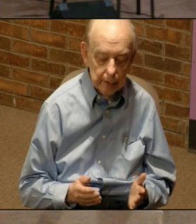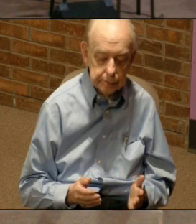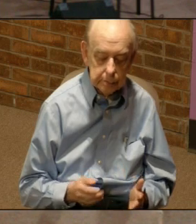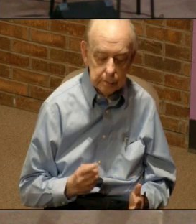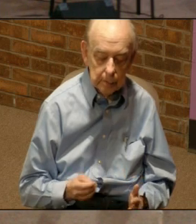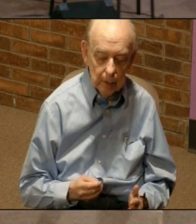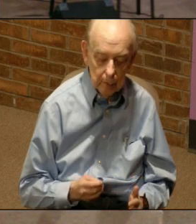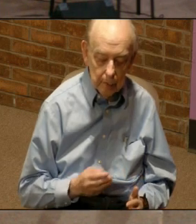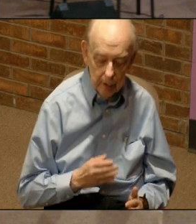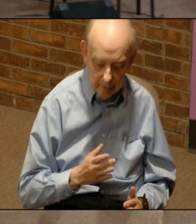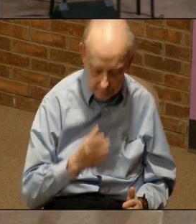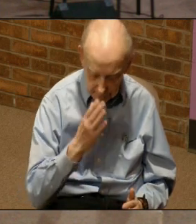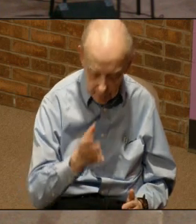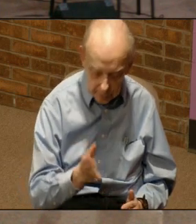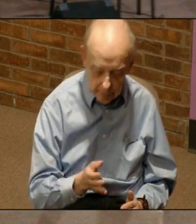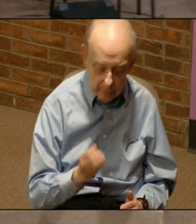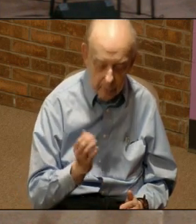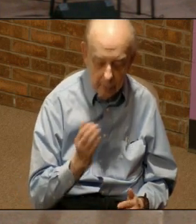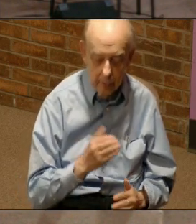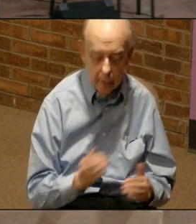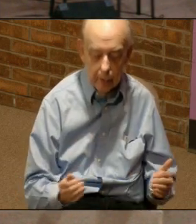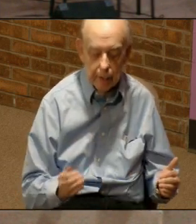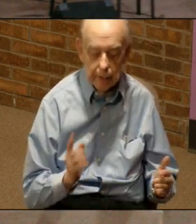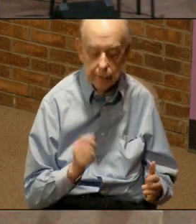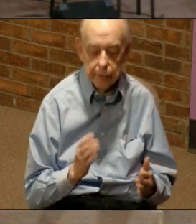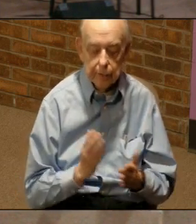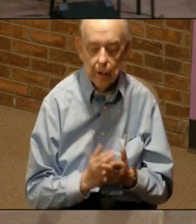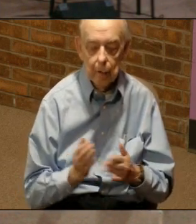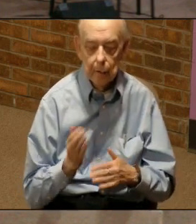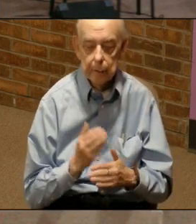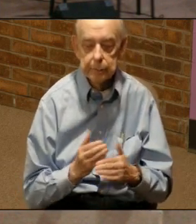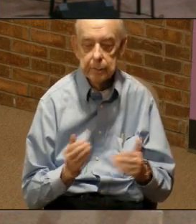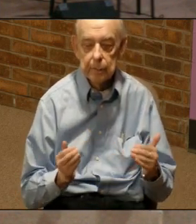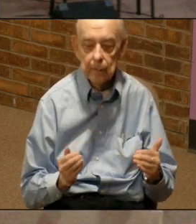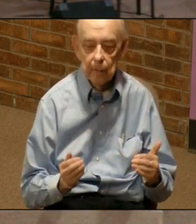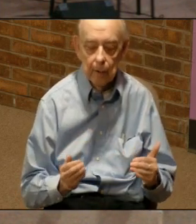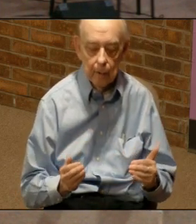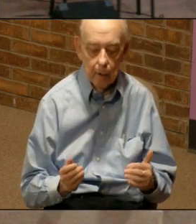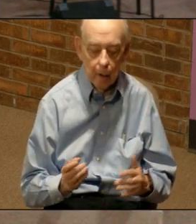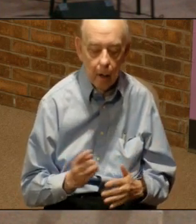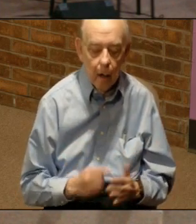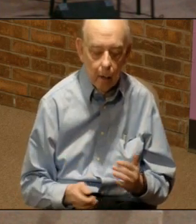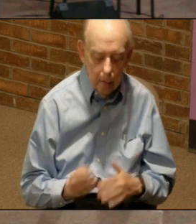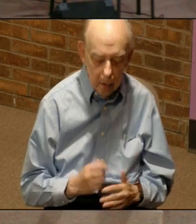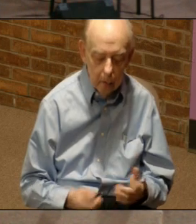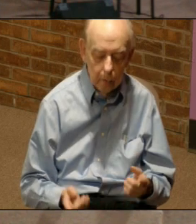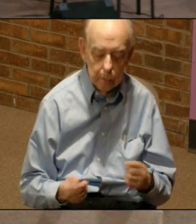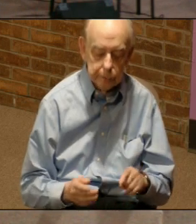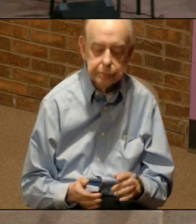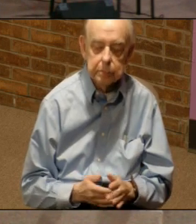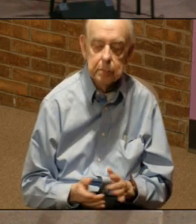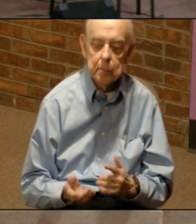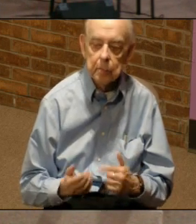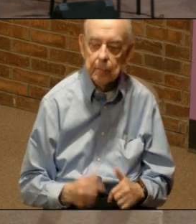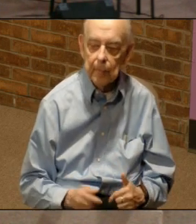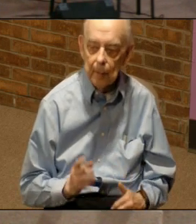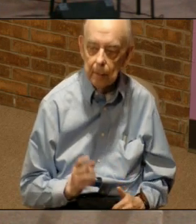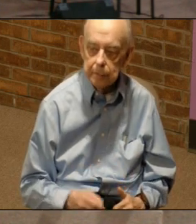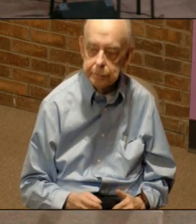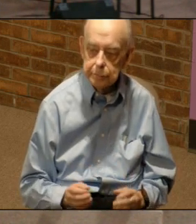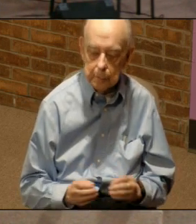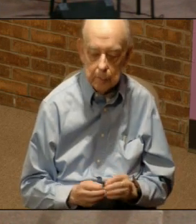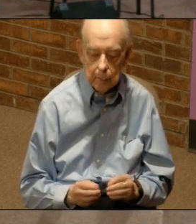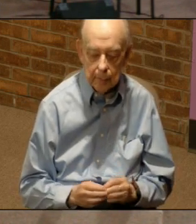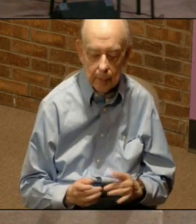or time. So we need to quit worrying and being concerned about when is Jesus coming. And we need to be